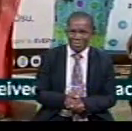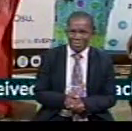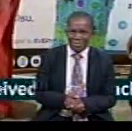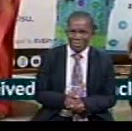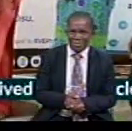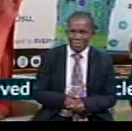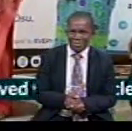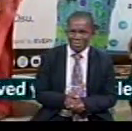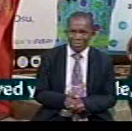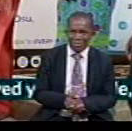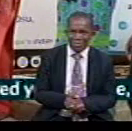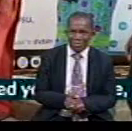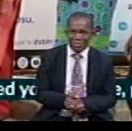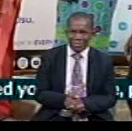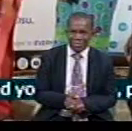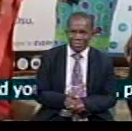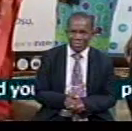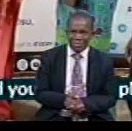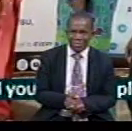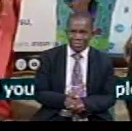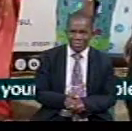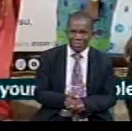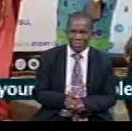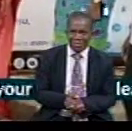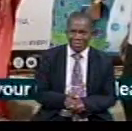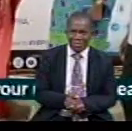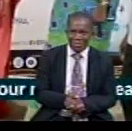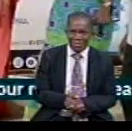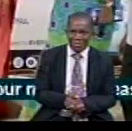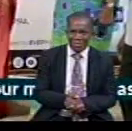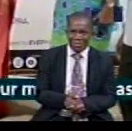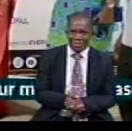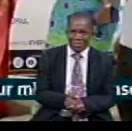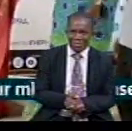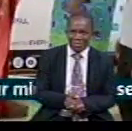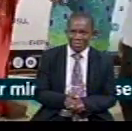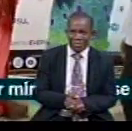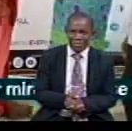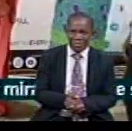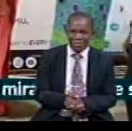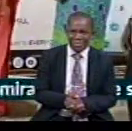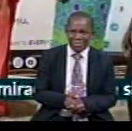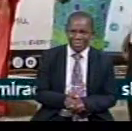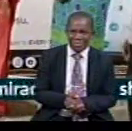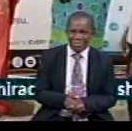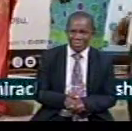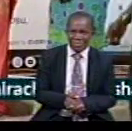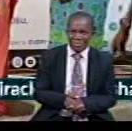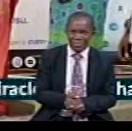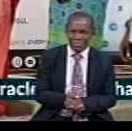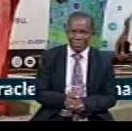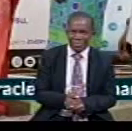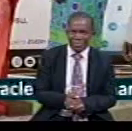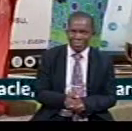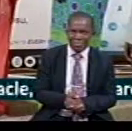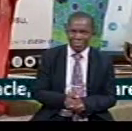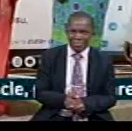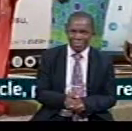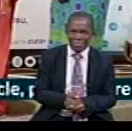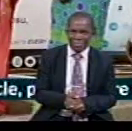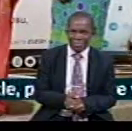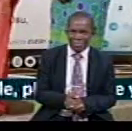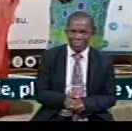enana ji ensenchira ni nyankopon nyame a otumi adie ya nyina ye nyame a oyɛ kɛseɛ nyame a oyɛ